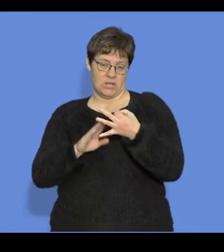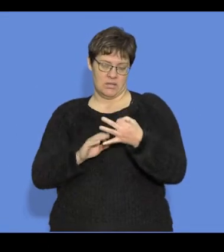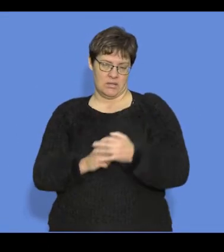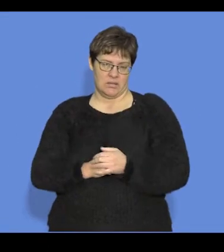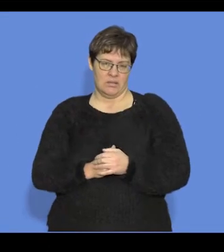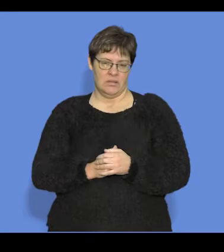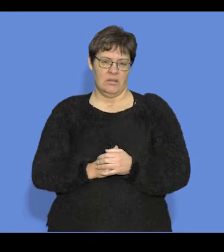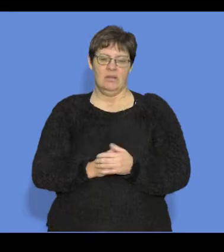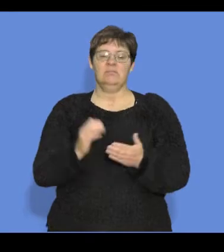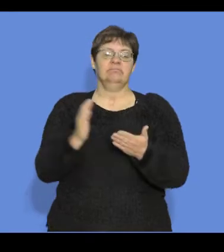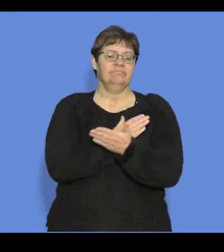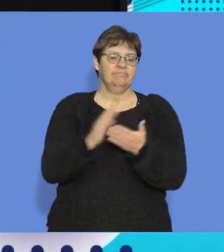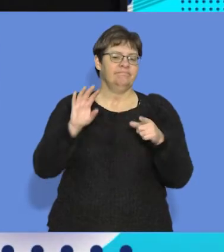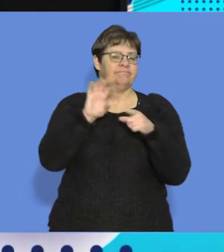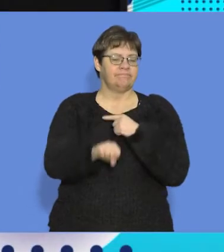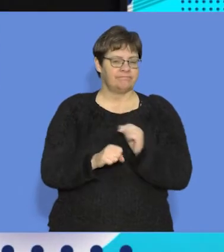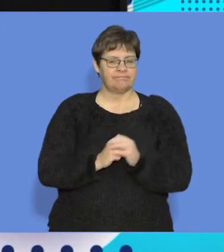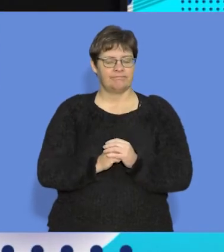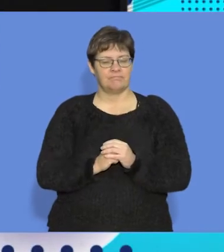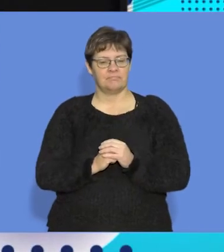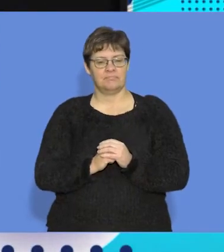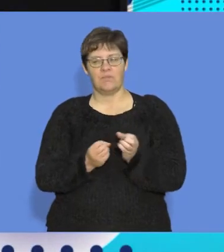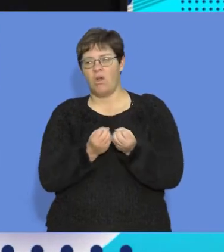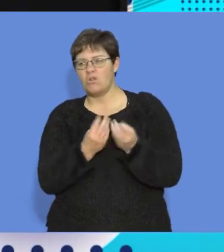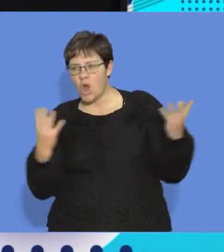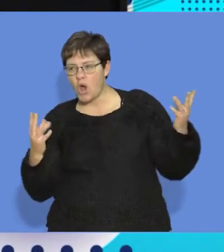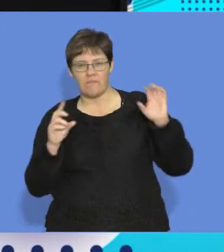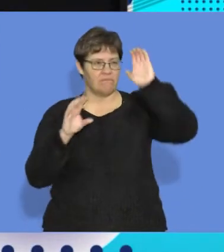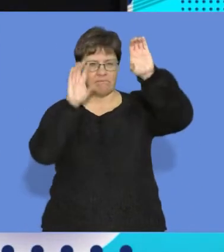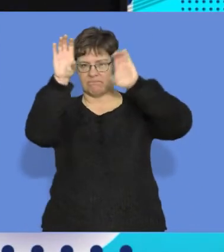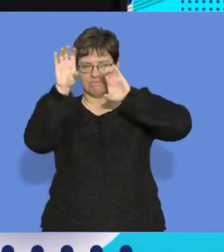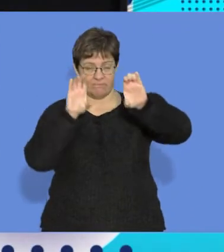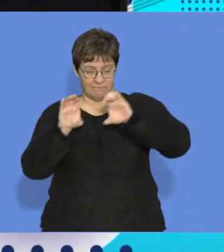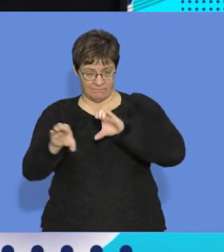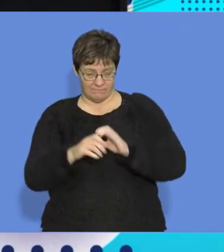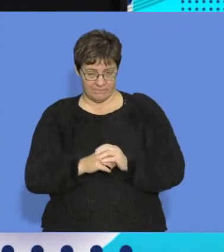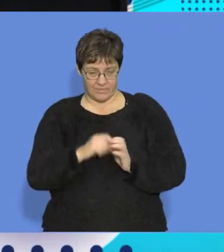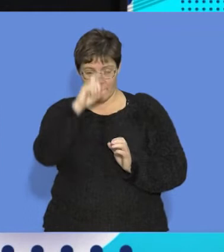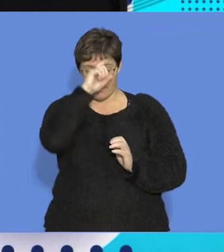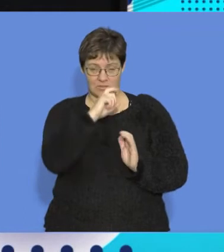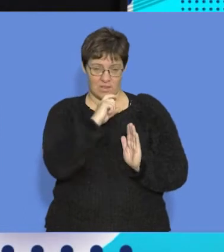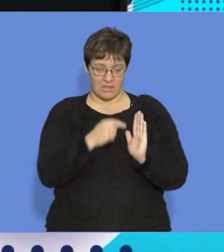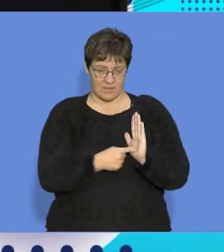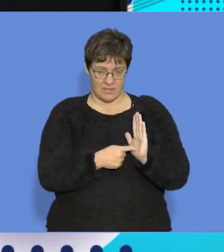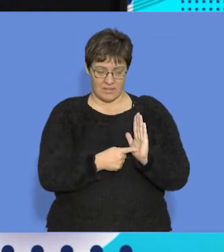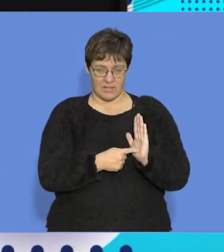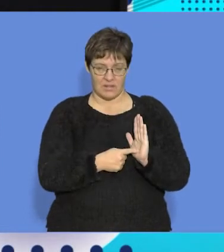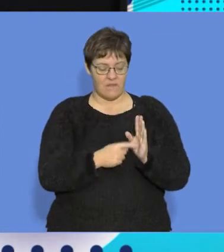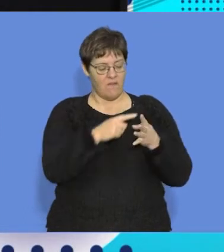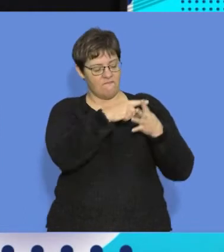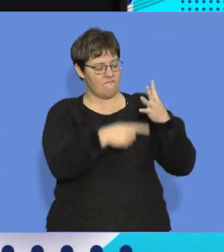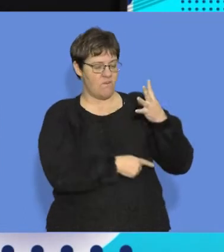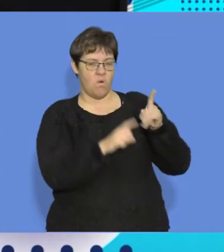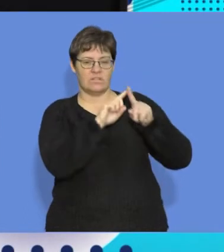Then you also sometimes find they throw in quite a lot of things together. For example, this one is looking at